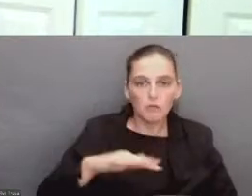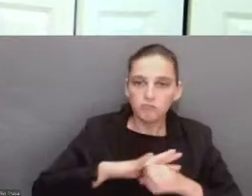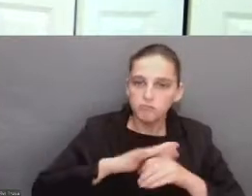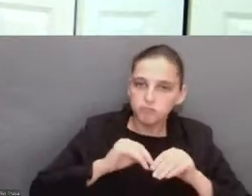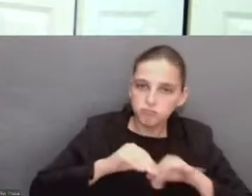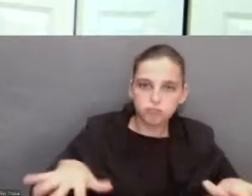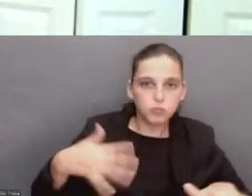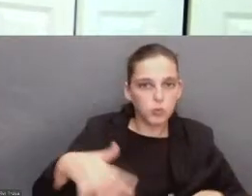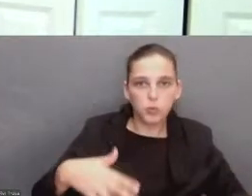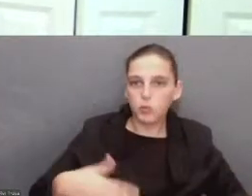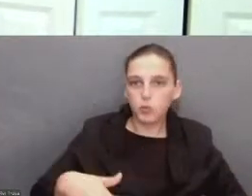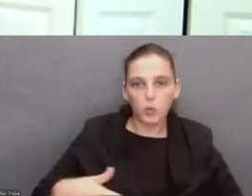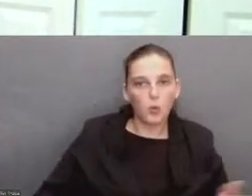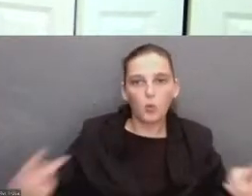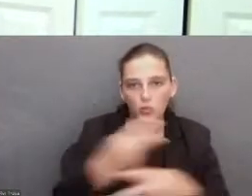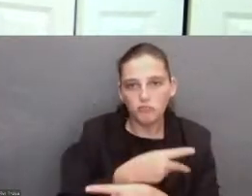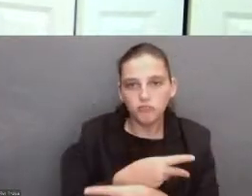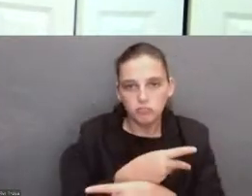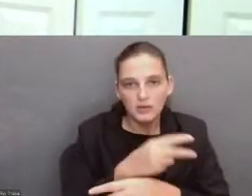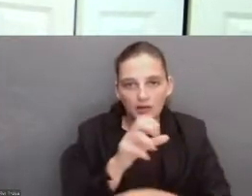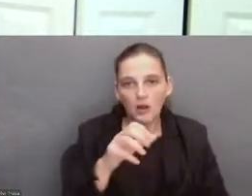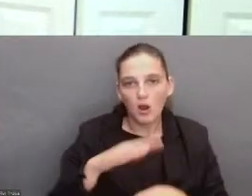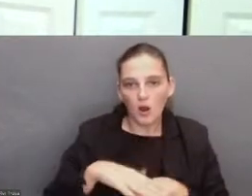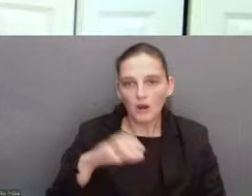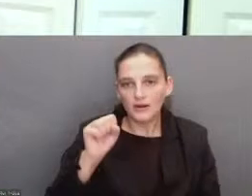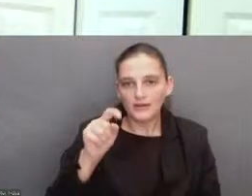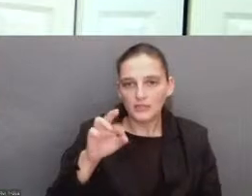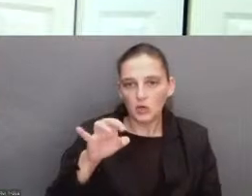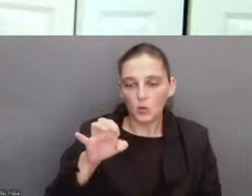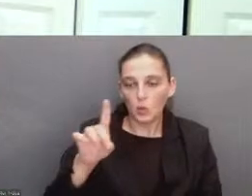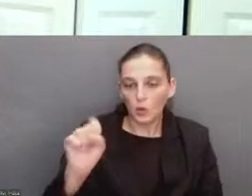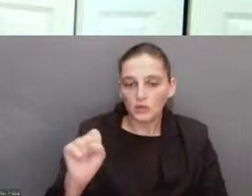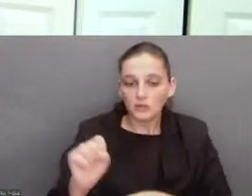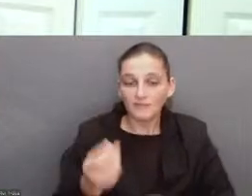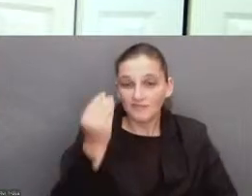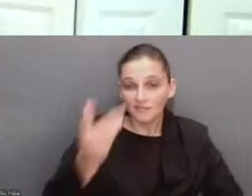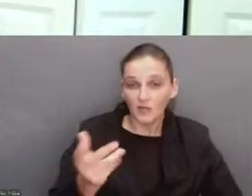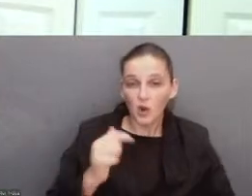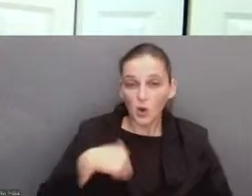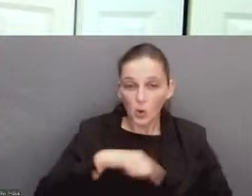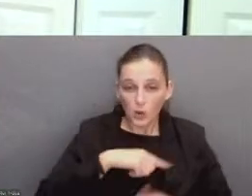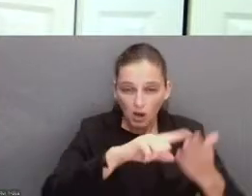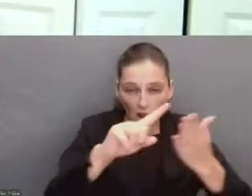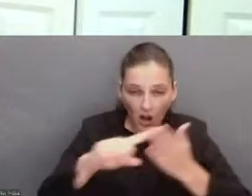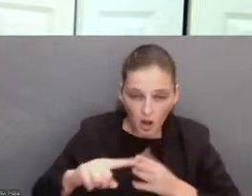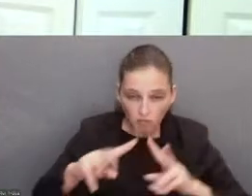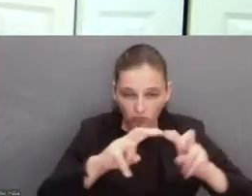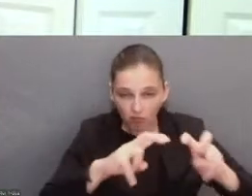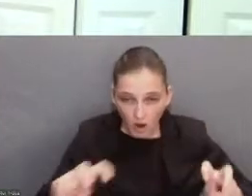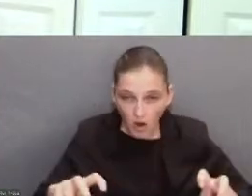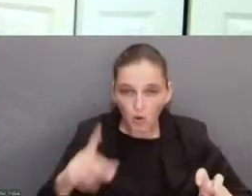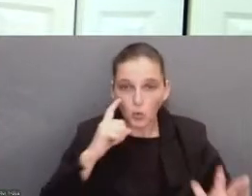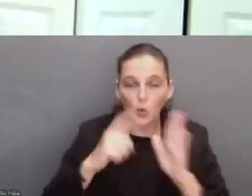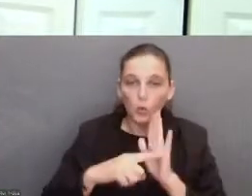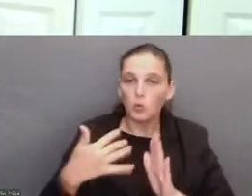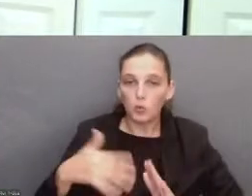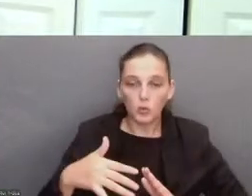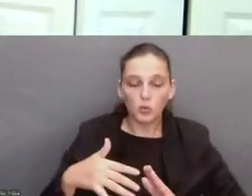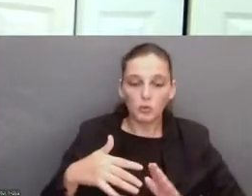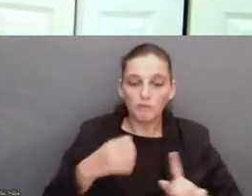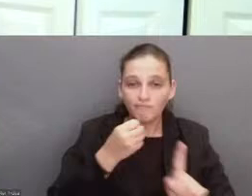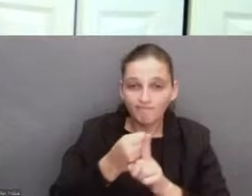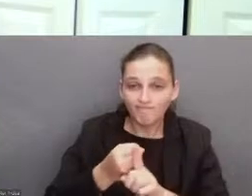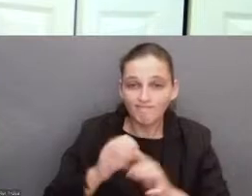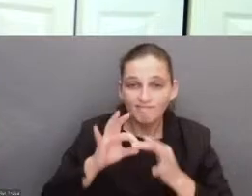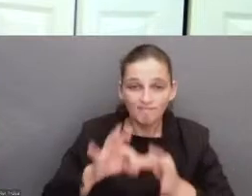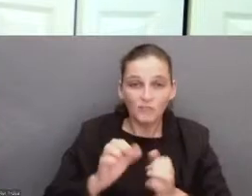have from our study provide a snapshot of COVID's impact, including the adverse outcomes related to physical